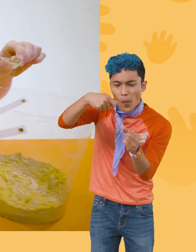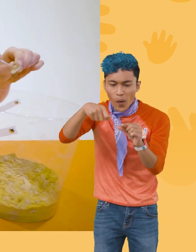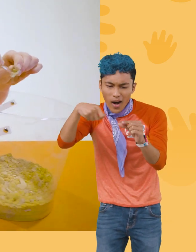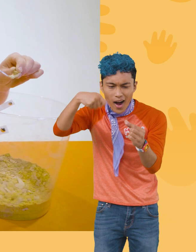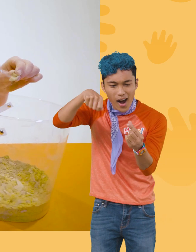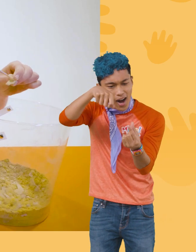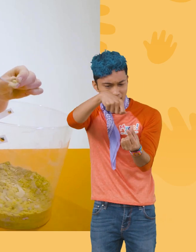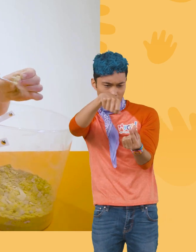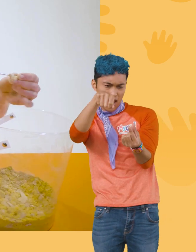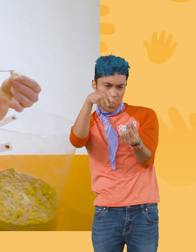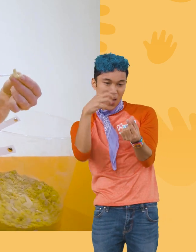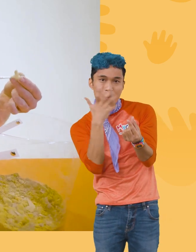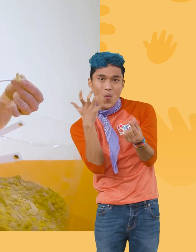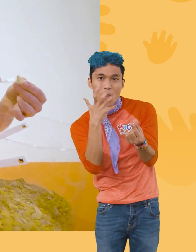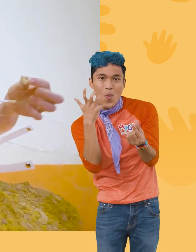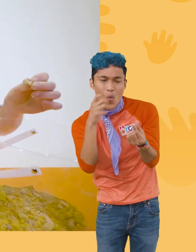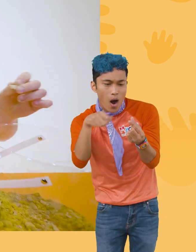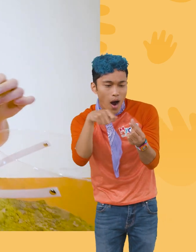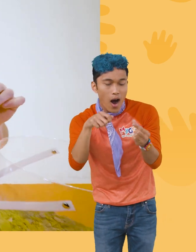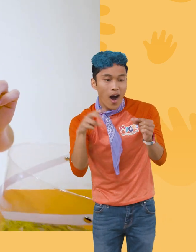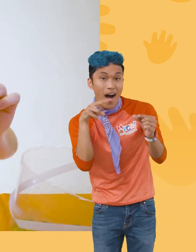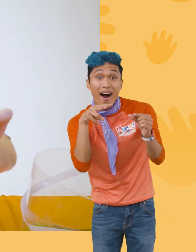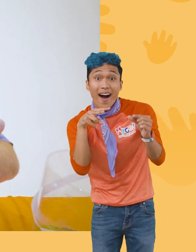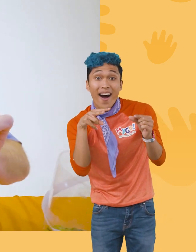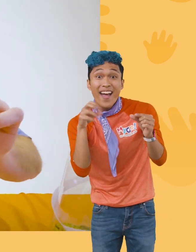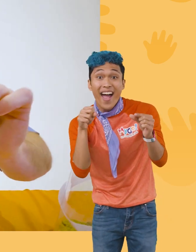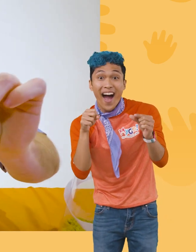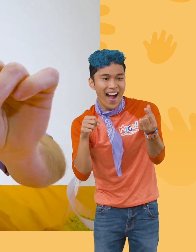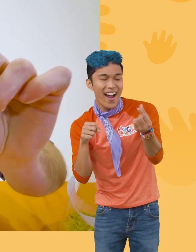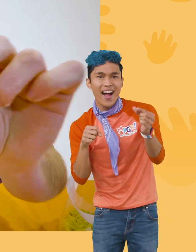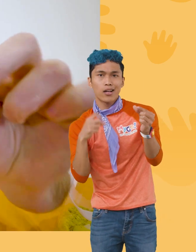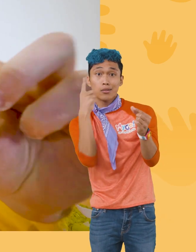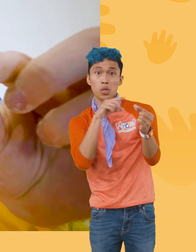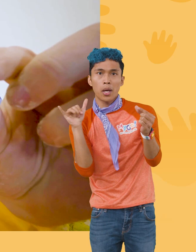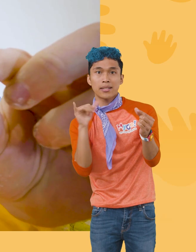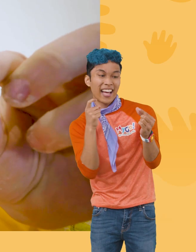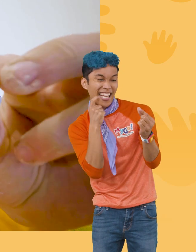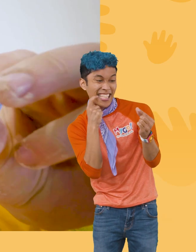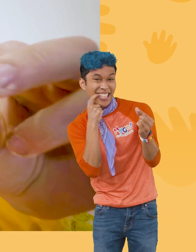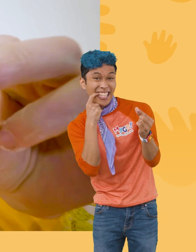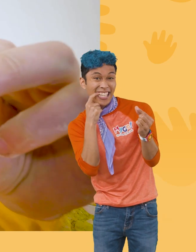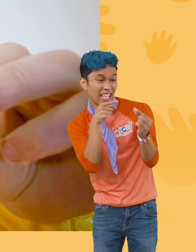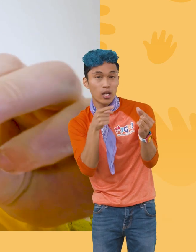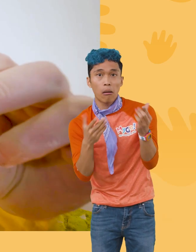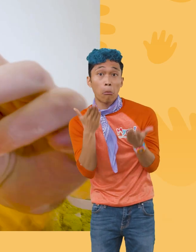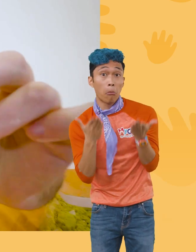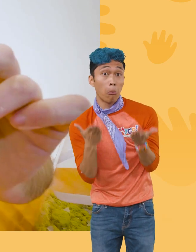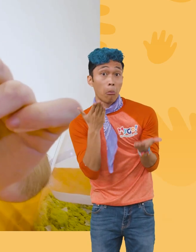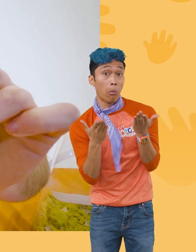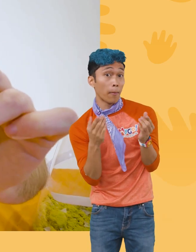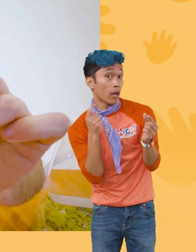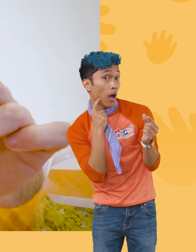off. Whoa. Check it out. Yeah, it looks like some teeth. Maybe the